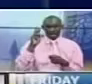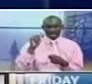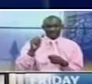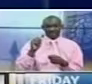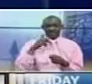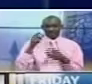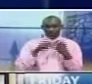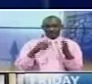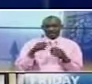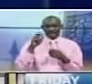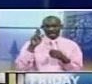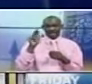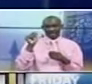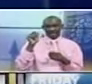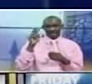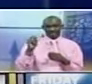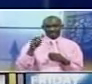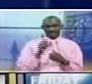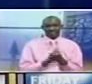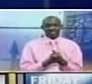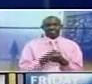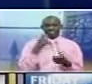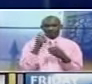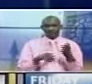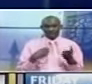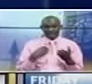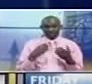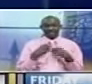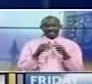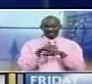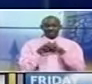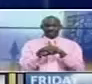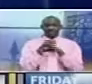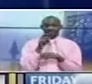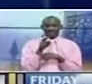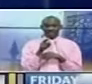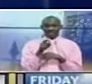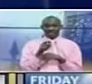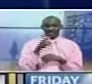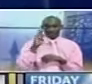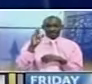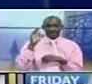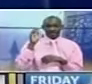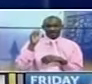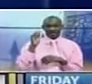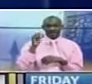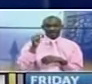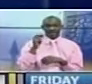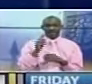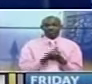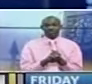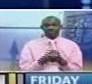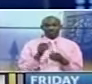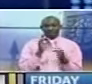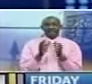run, then R-A-N is also run. And I gave certain examples of ban. You don't say ben. To